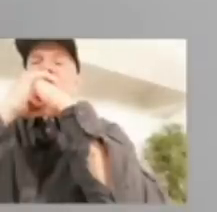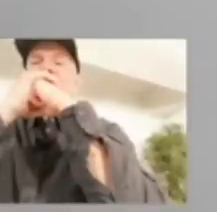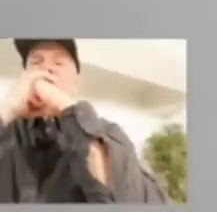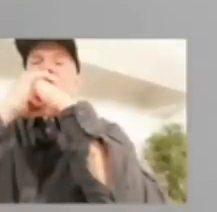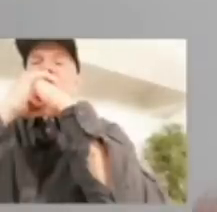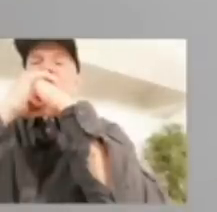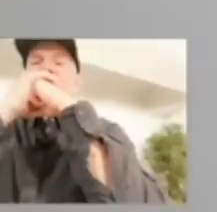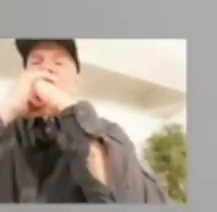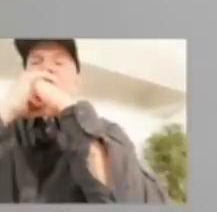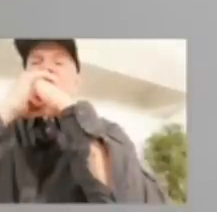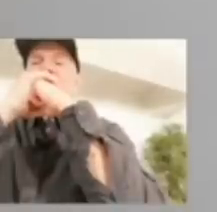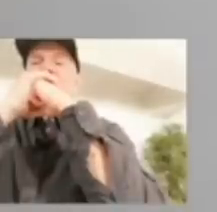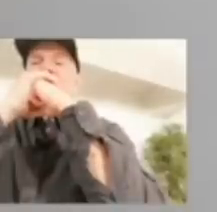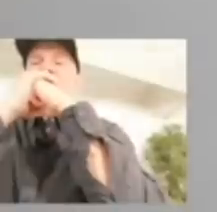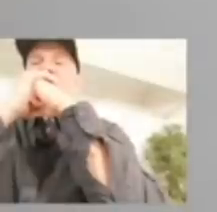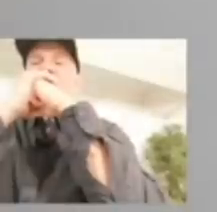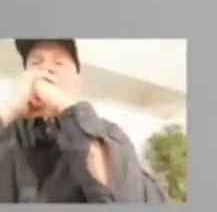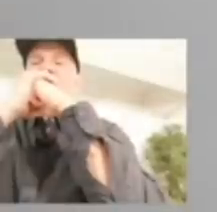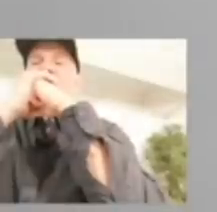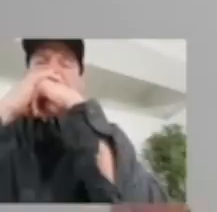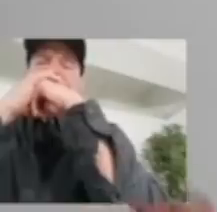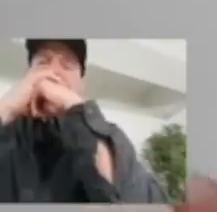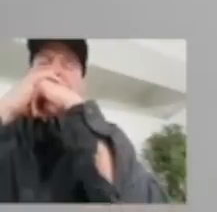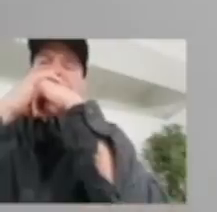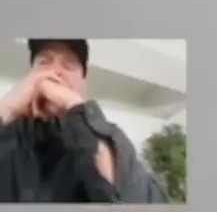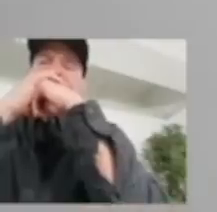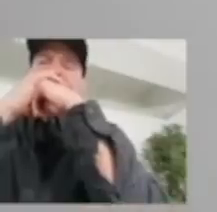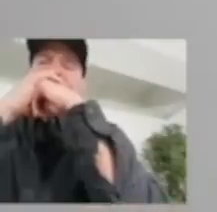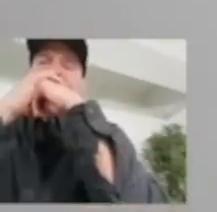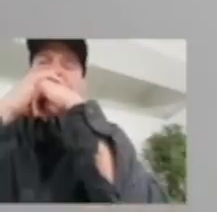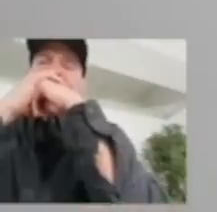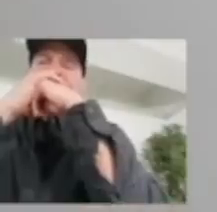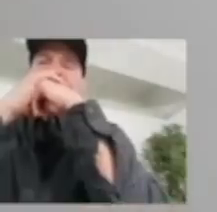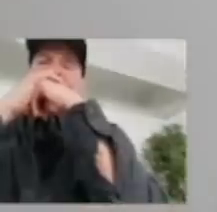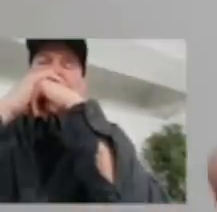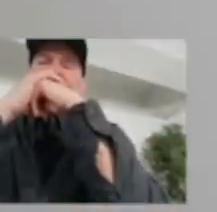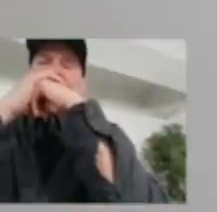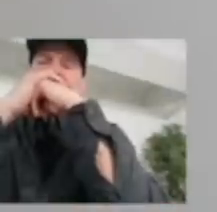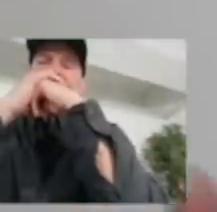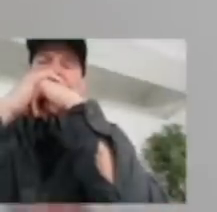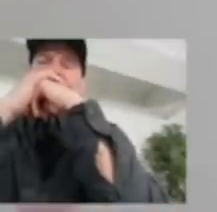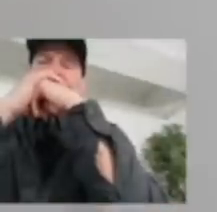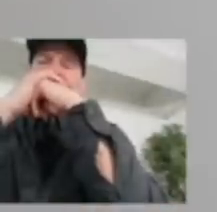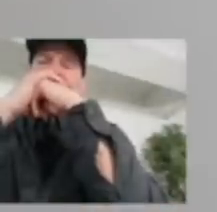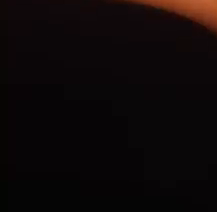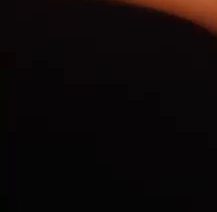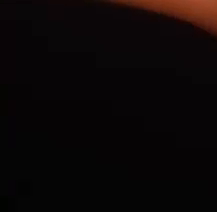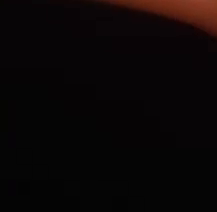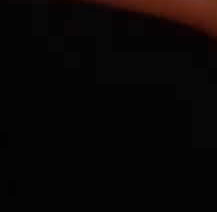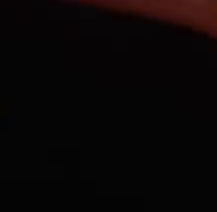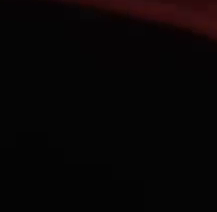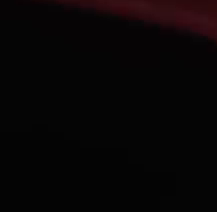performance to the car, other than actually getting a better engine in the back of it. They've had to make some changes to their gearbox because, again, the gearbox